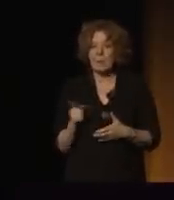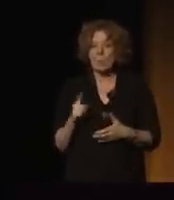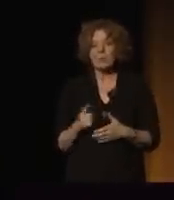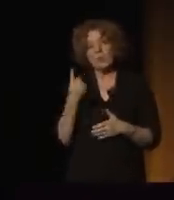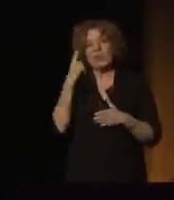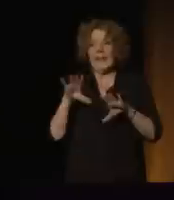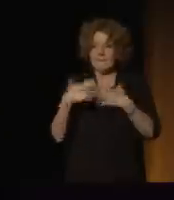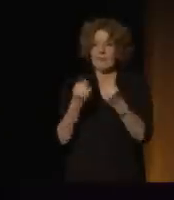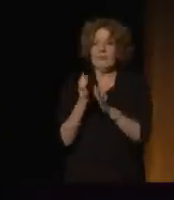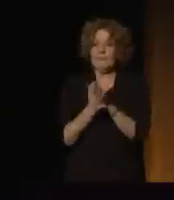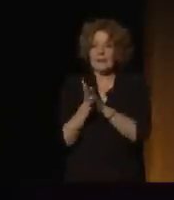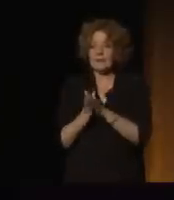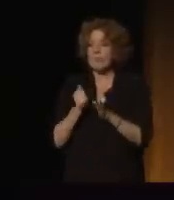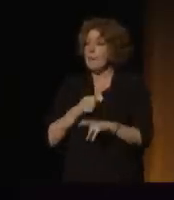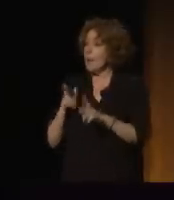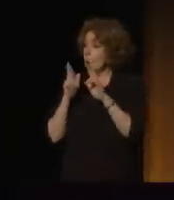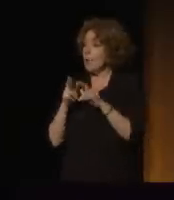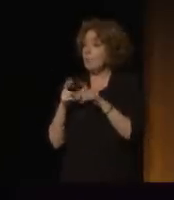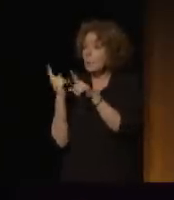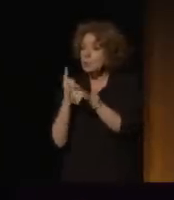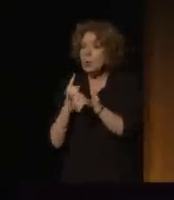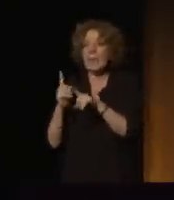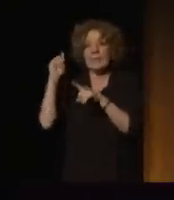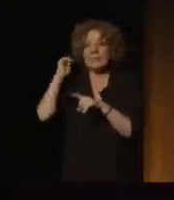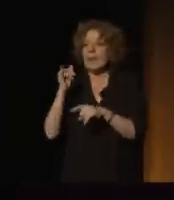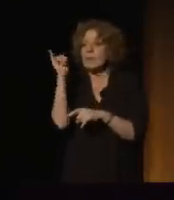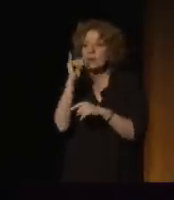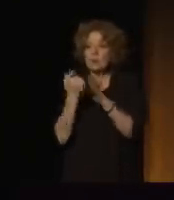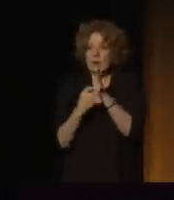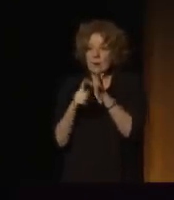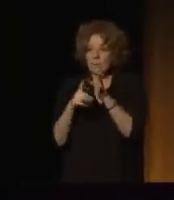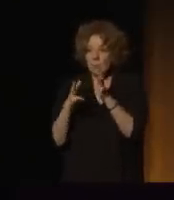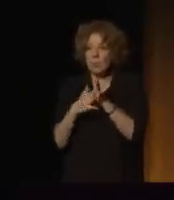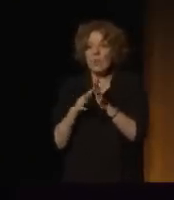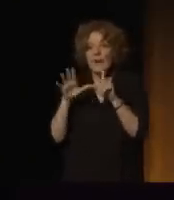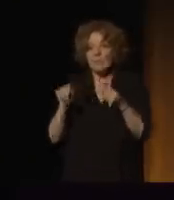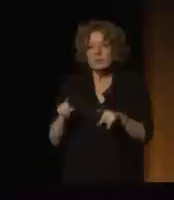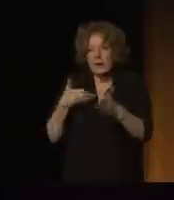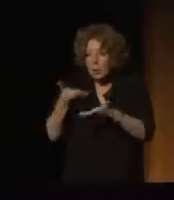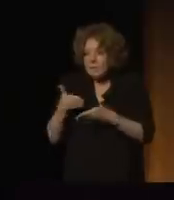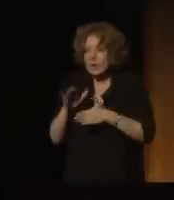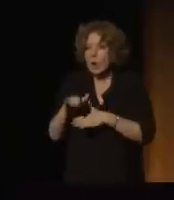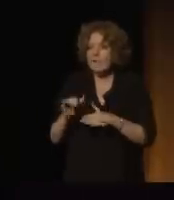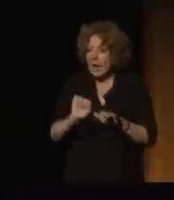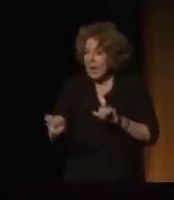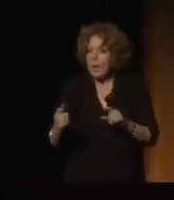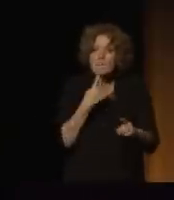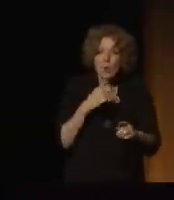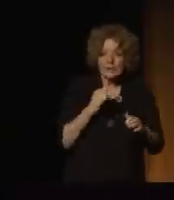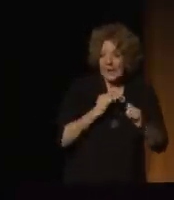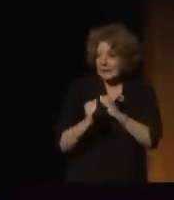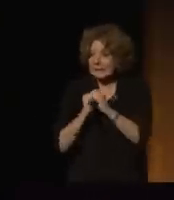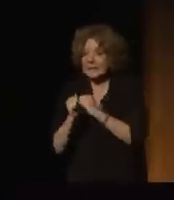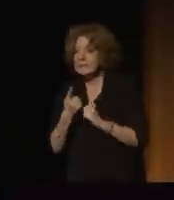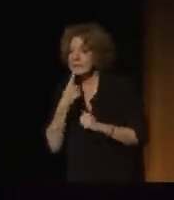means. Well, my hope is, we were talking about this in the green room, we've got to start having a conversation about our boys, our brothers, our sons,